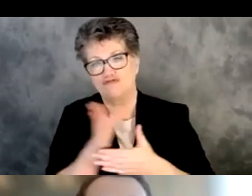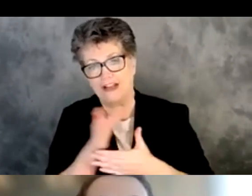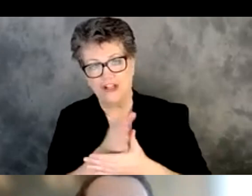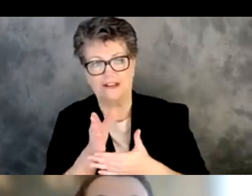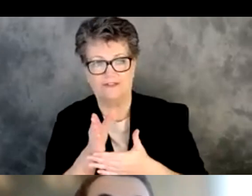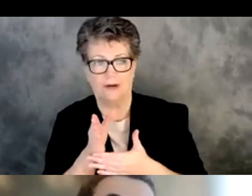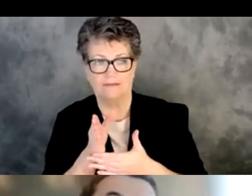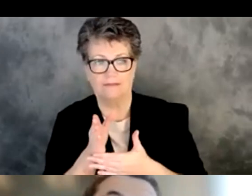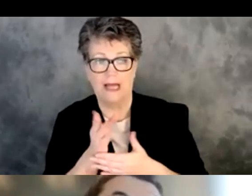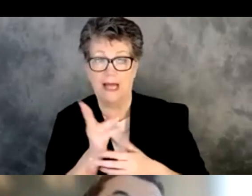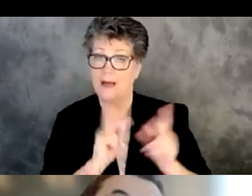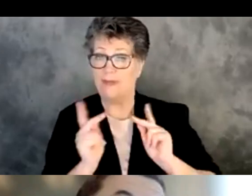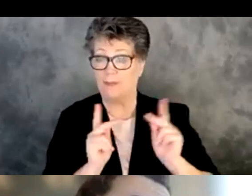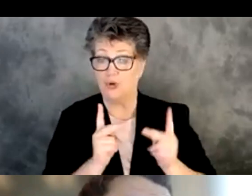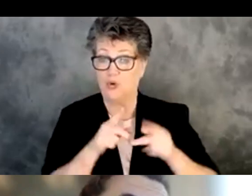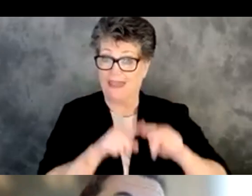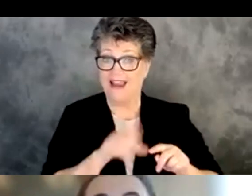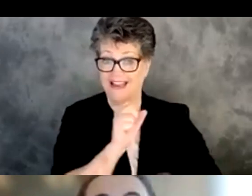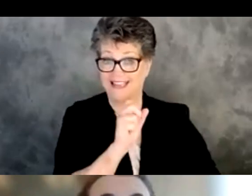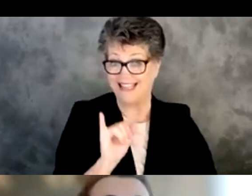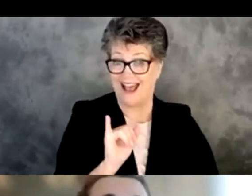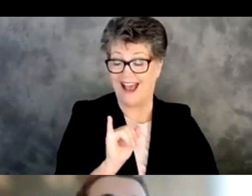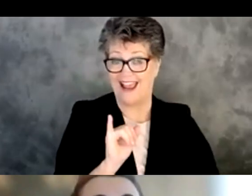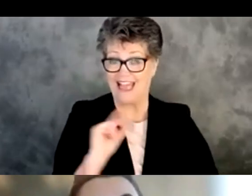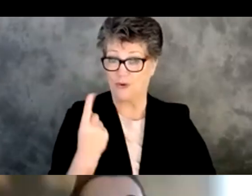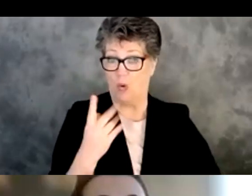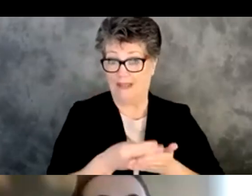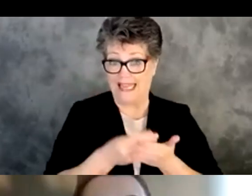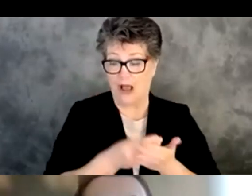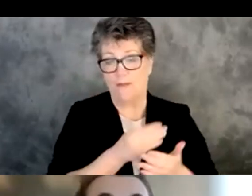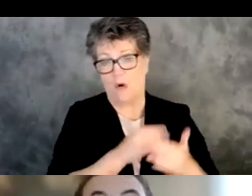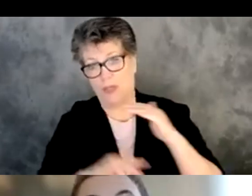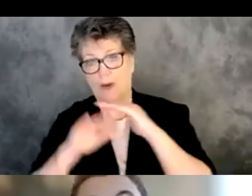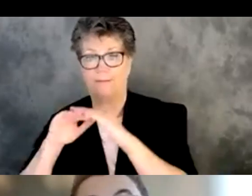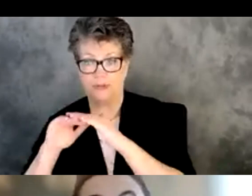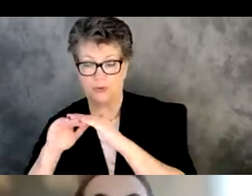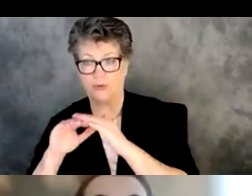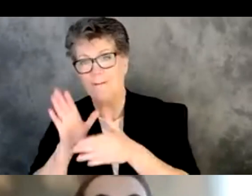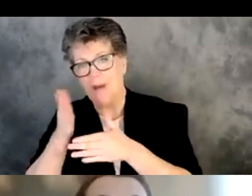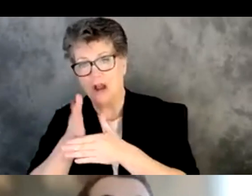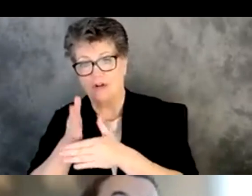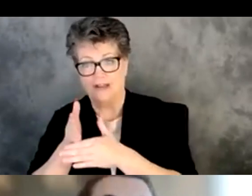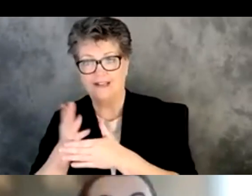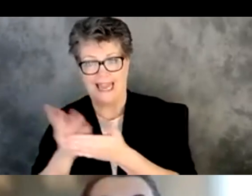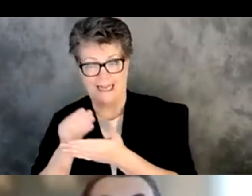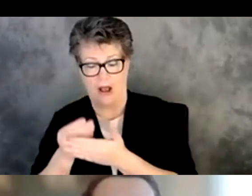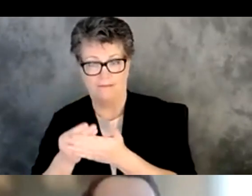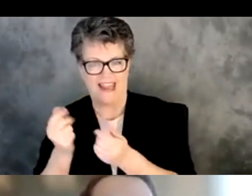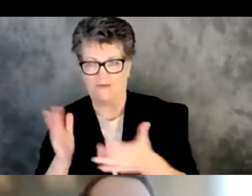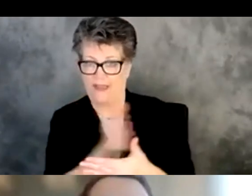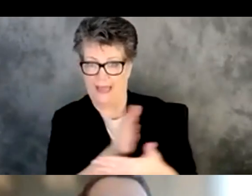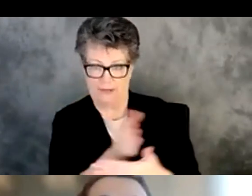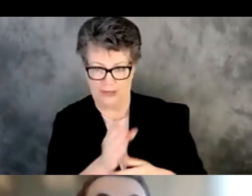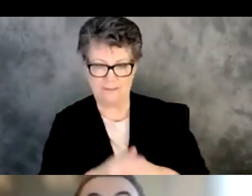from people who rely on SSI as their sole source of income, all the way up to moderate income, and everything in